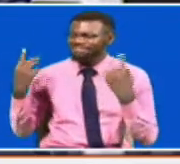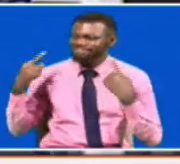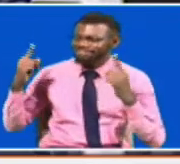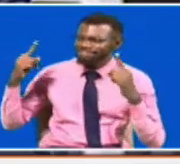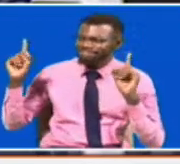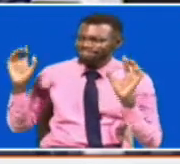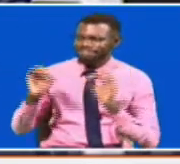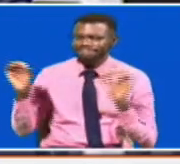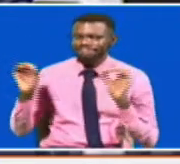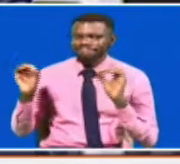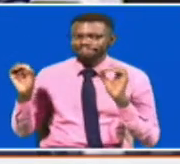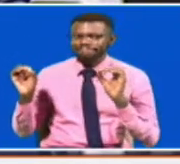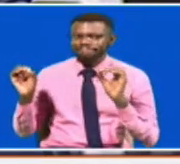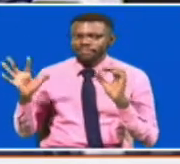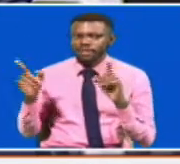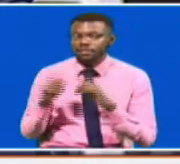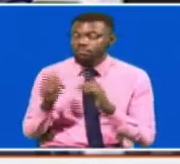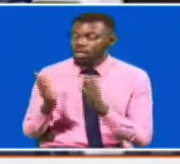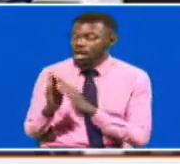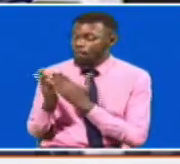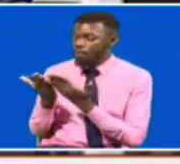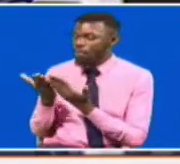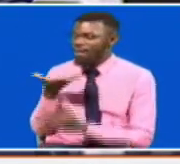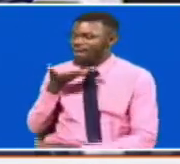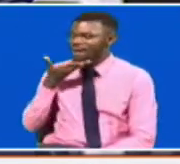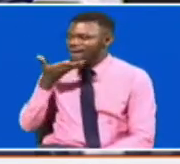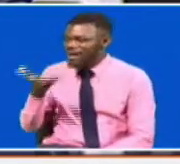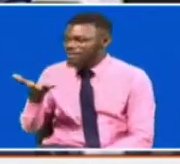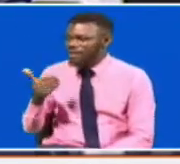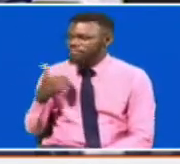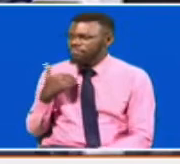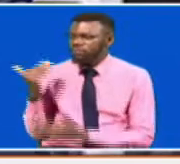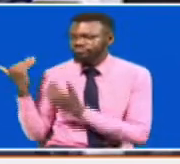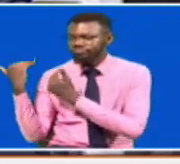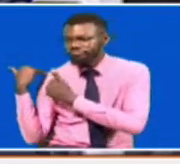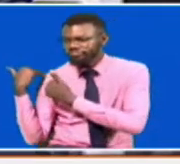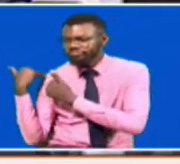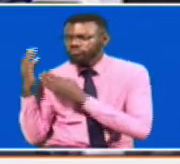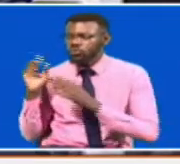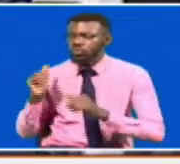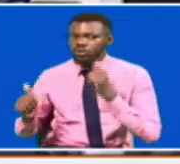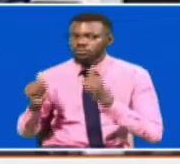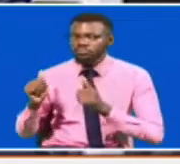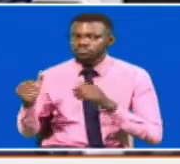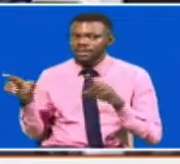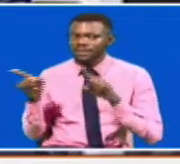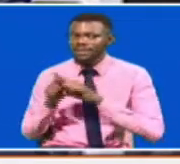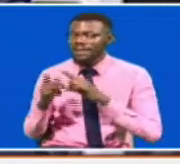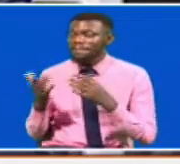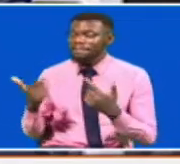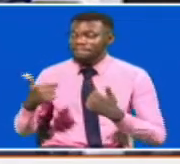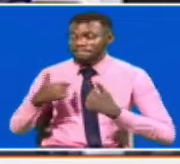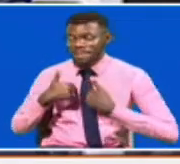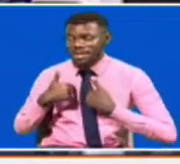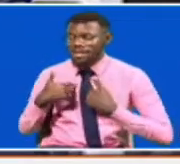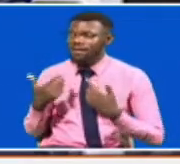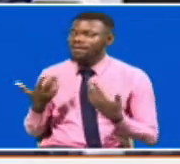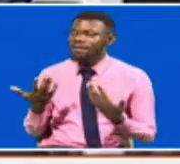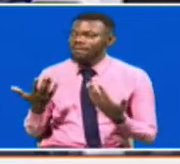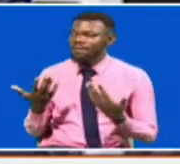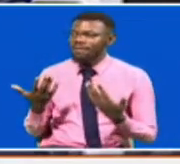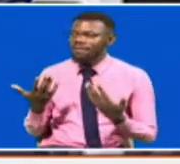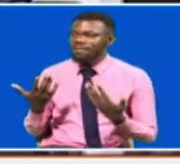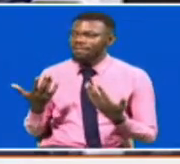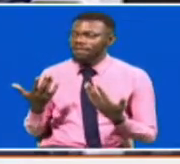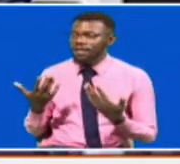And so the book answers what role I played. I think if I had been given a